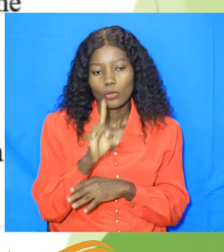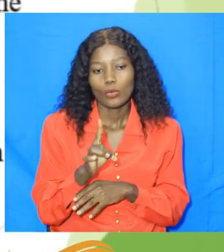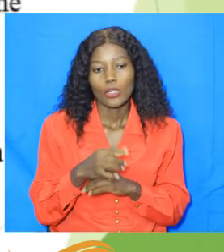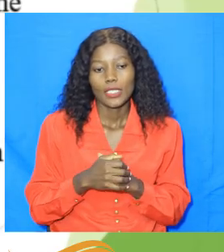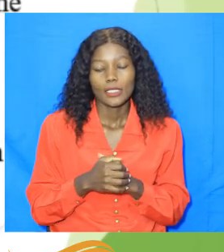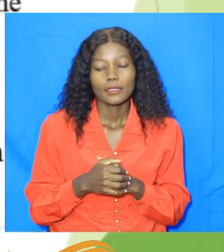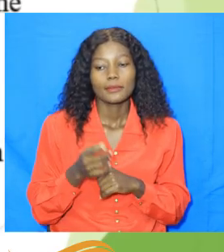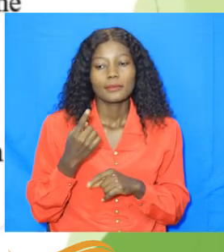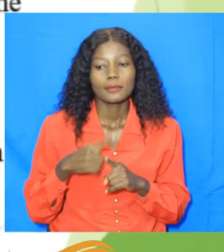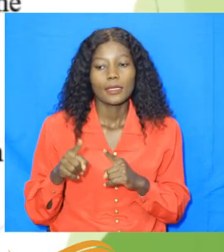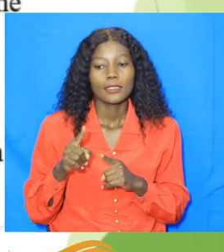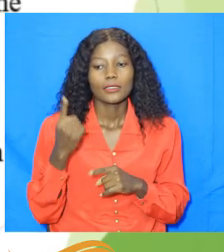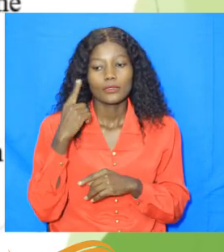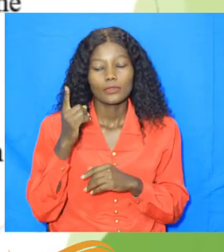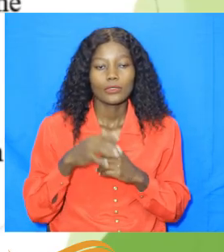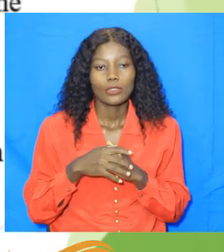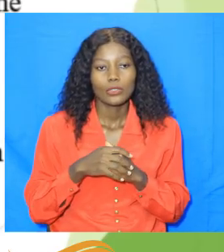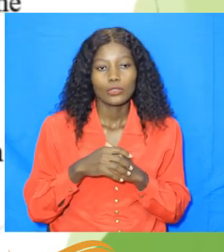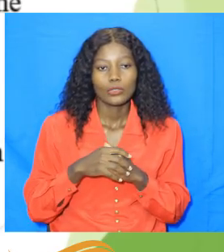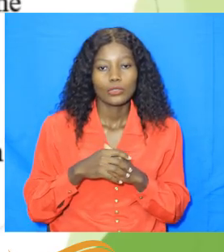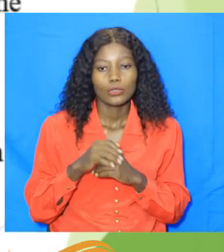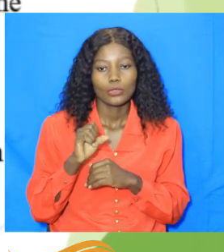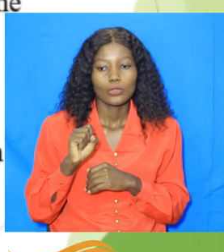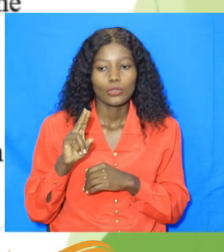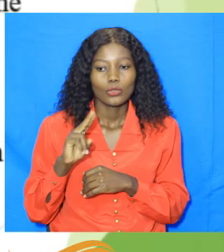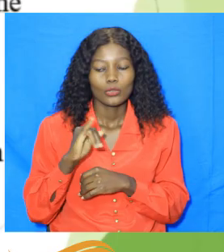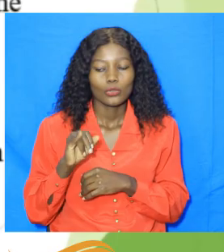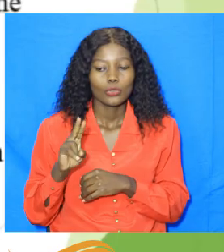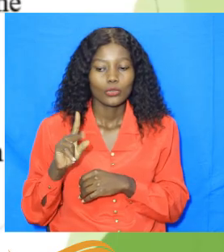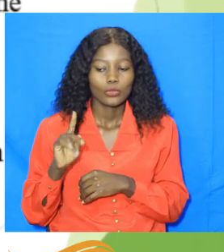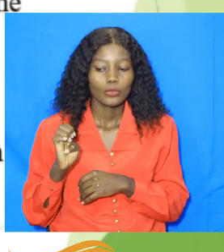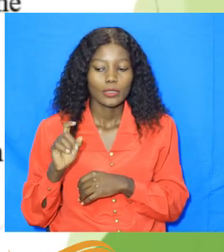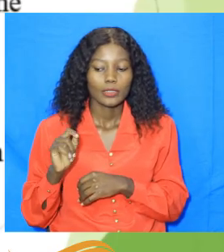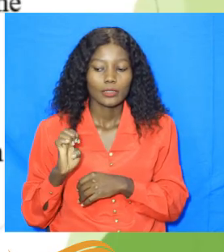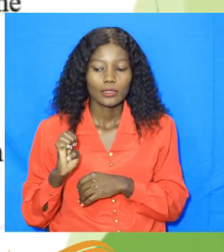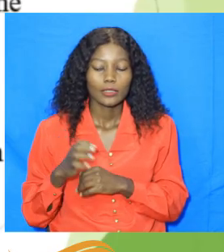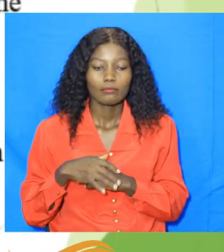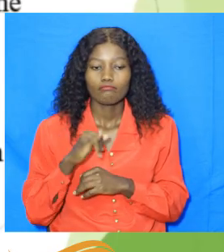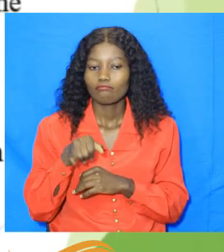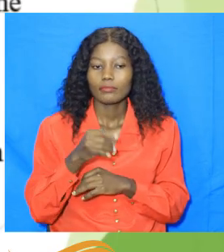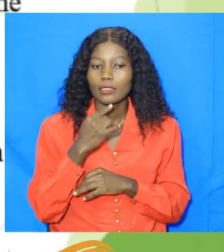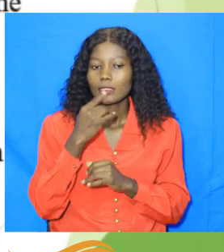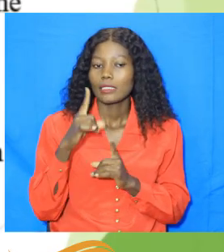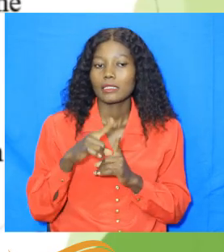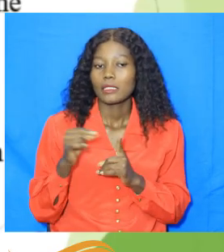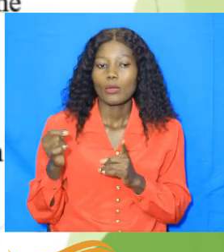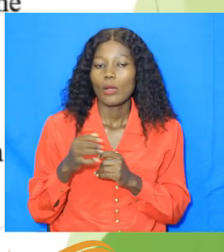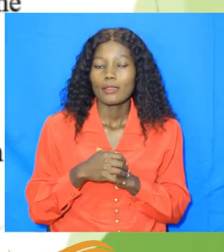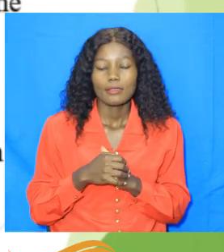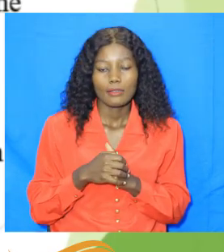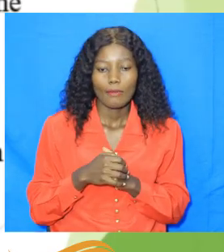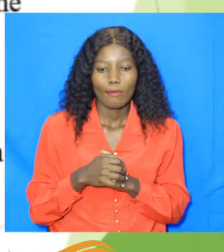for Suzukete, you just tell them Suzukete. That is a informal